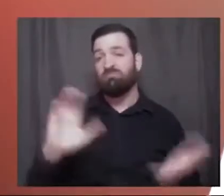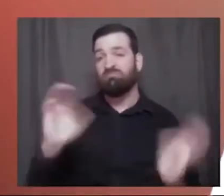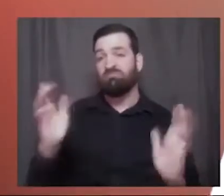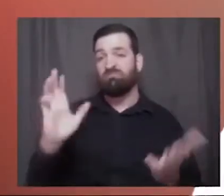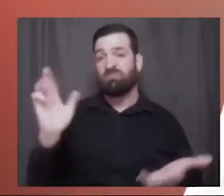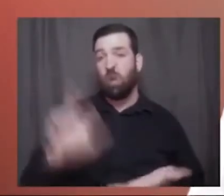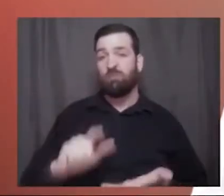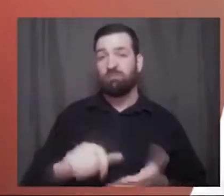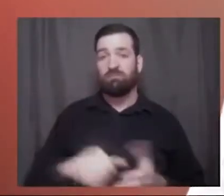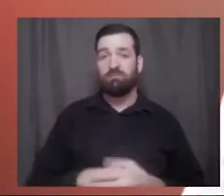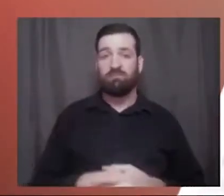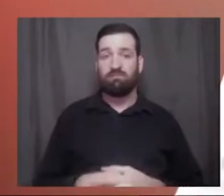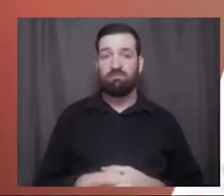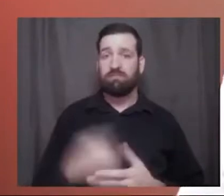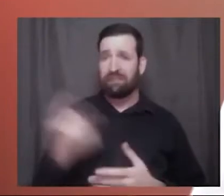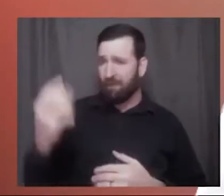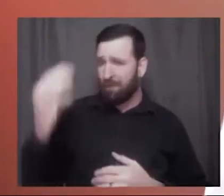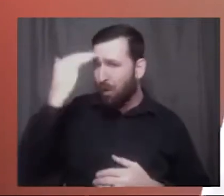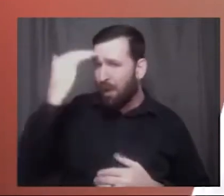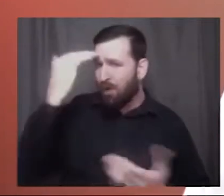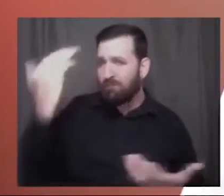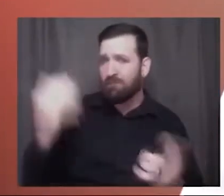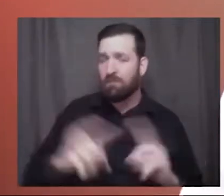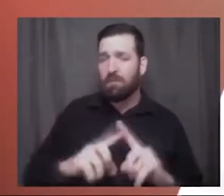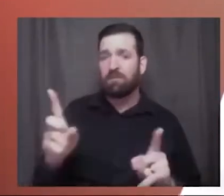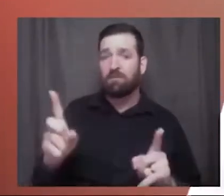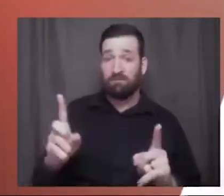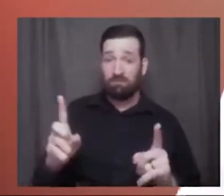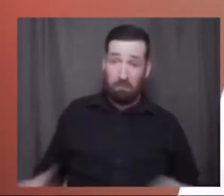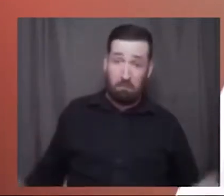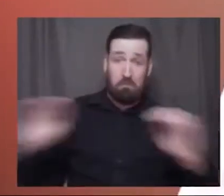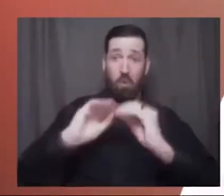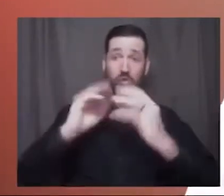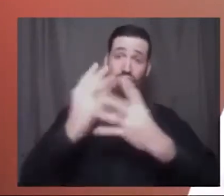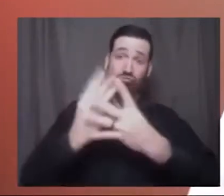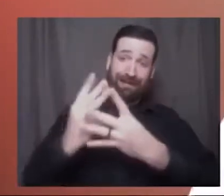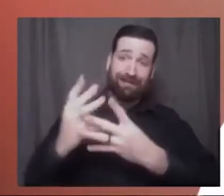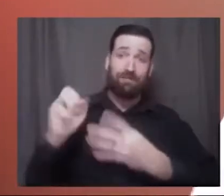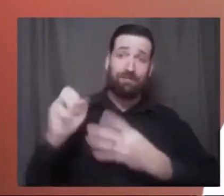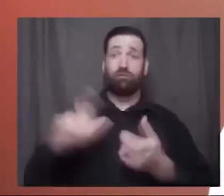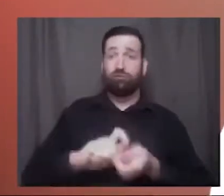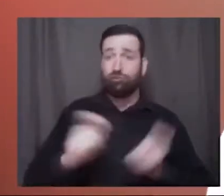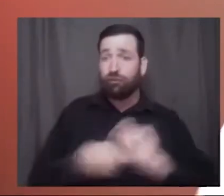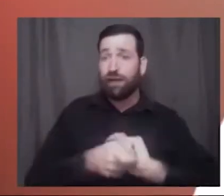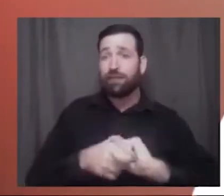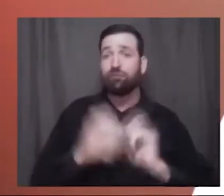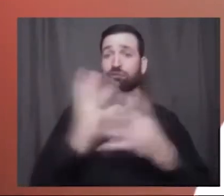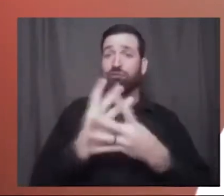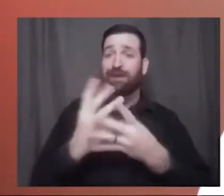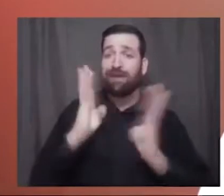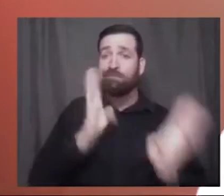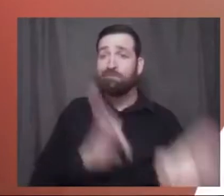something would to be be a aware, but is it misconception? something that you should do extra screening or change your screening protocols or reasons to look? The answer is it